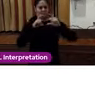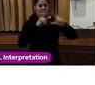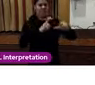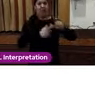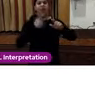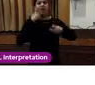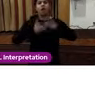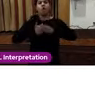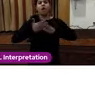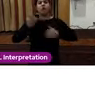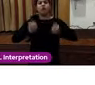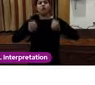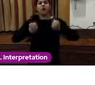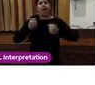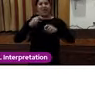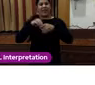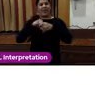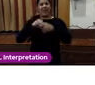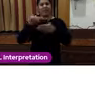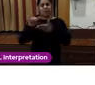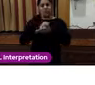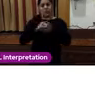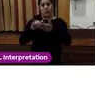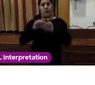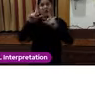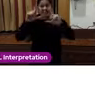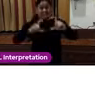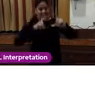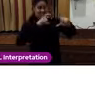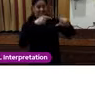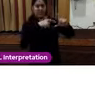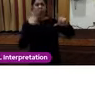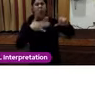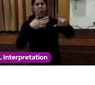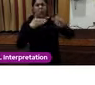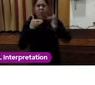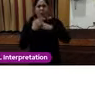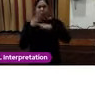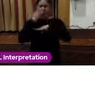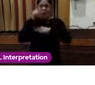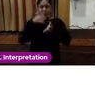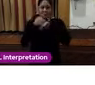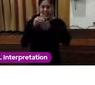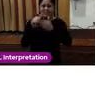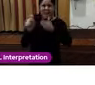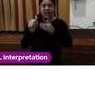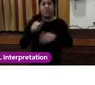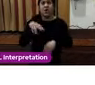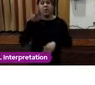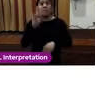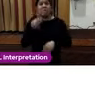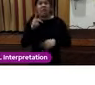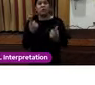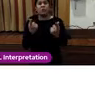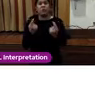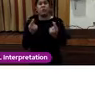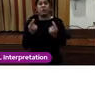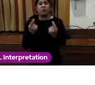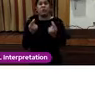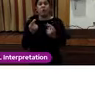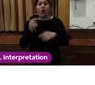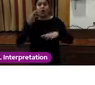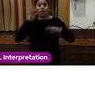in the city. And these medallions had speculative values up to $1 million. And what predatory banks were doing was that they